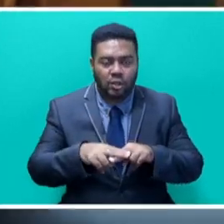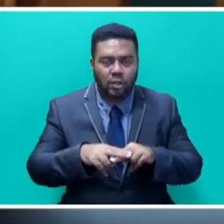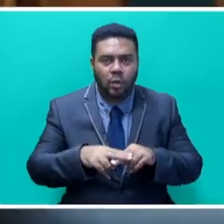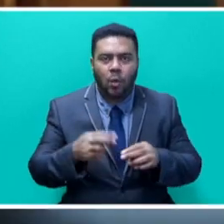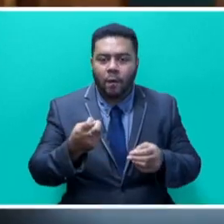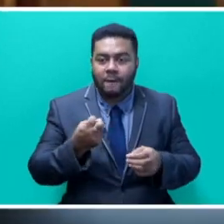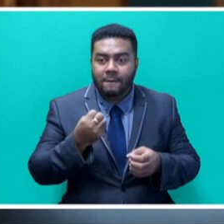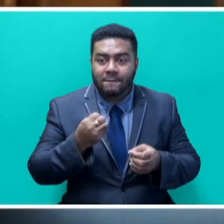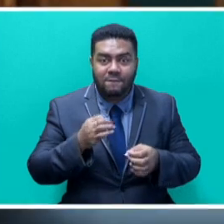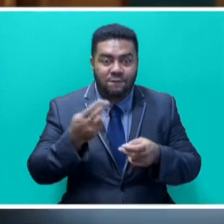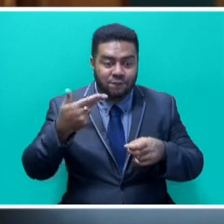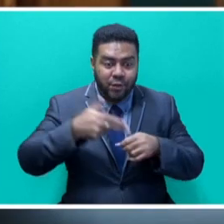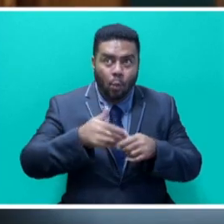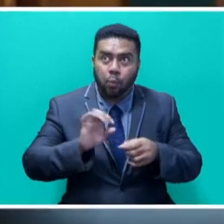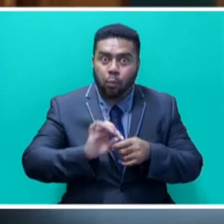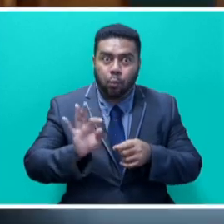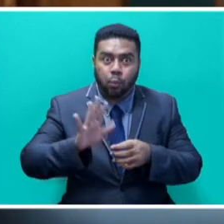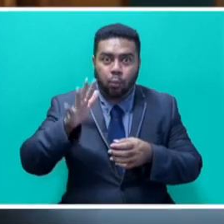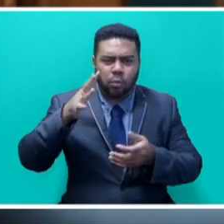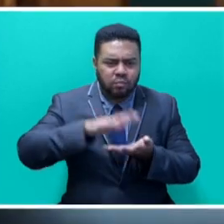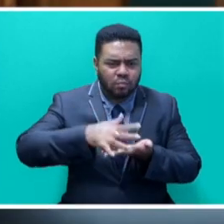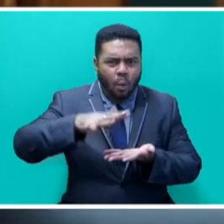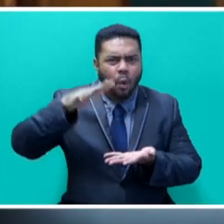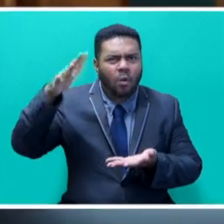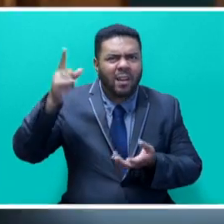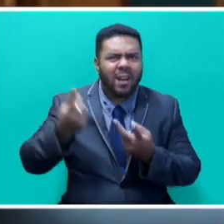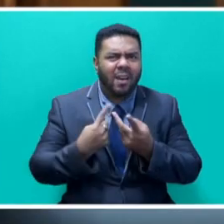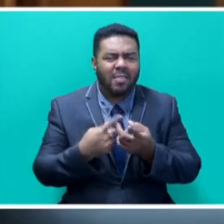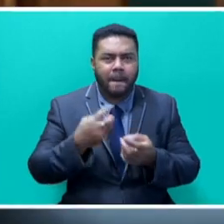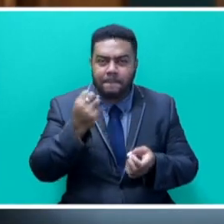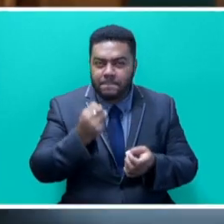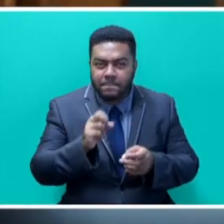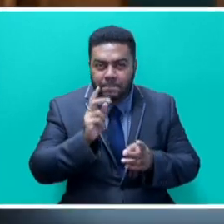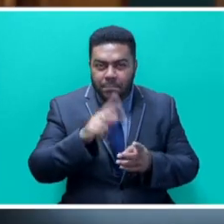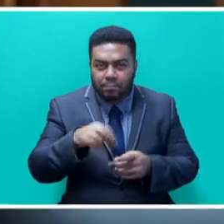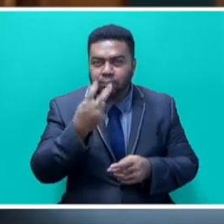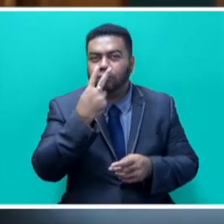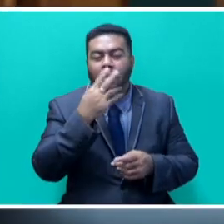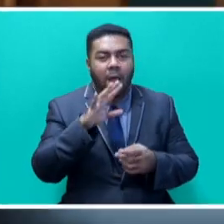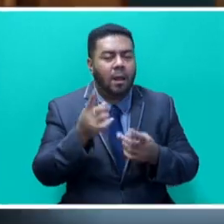These developments and improvements, Mr. Speaker, include